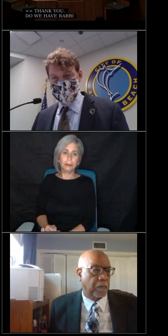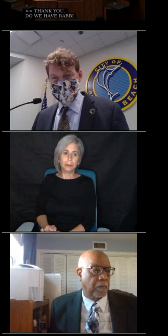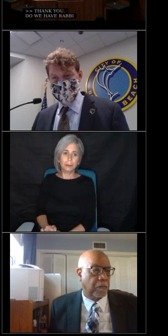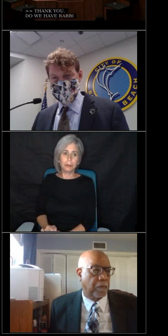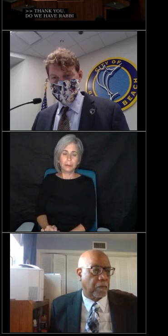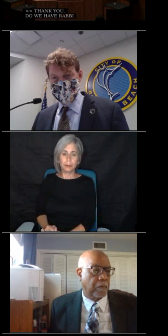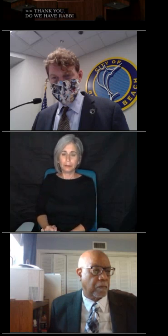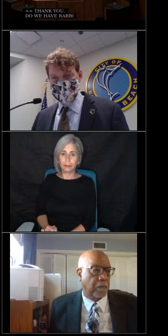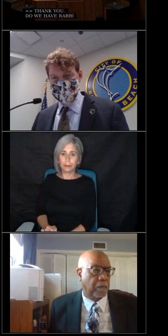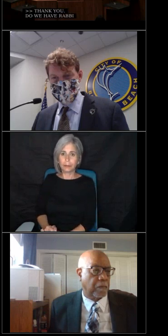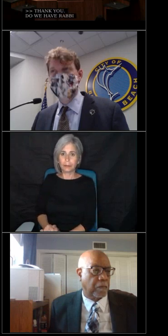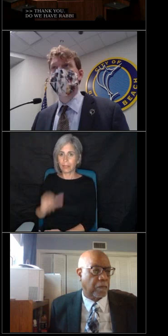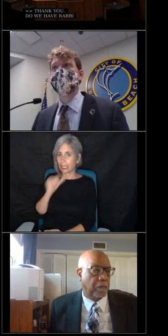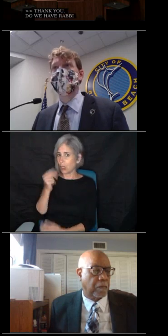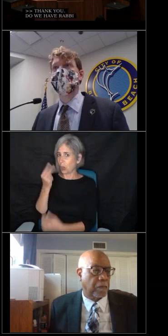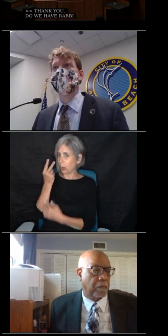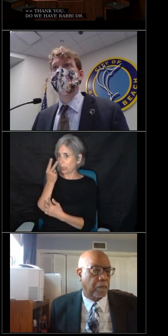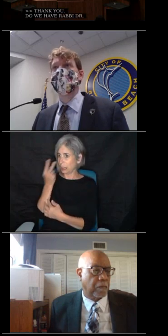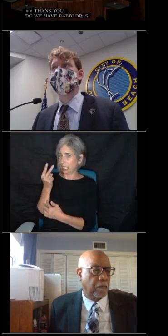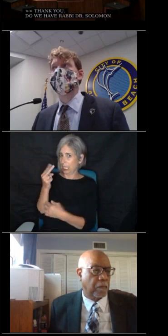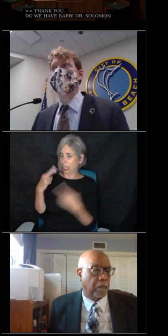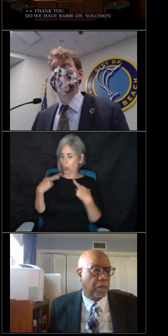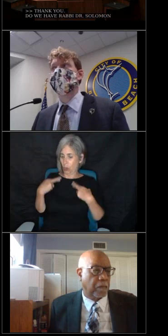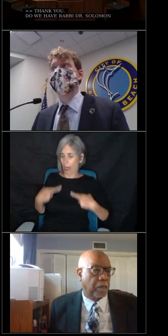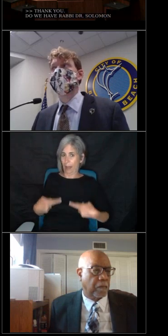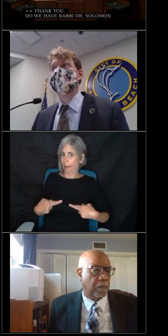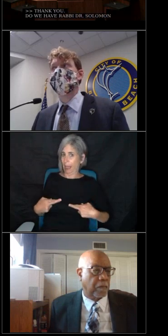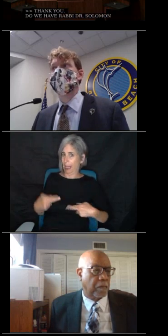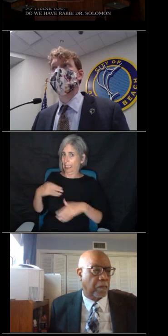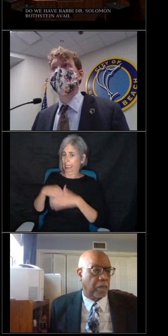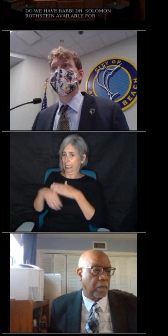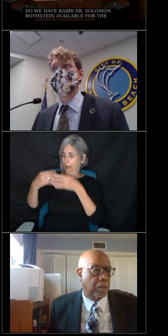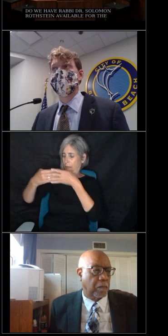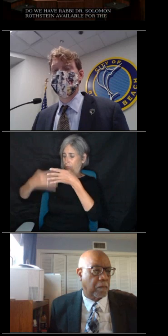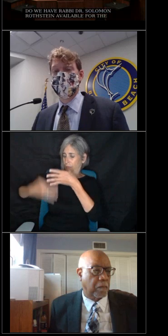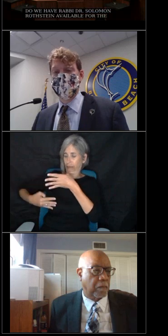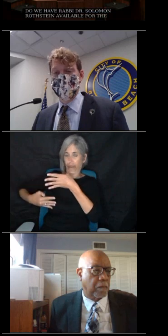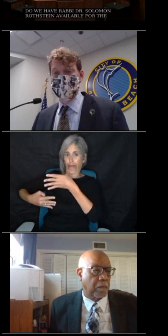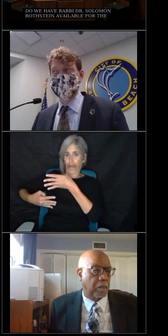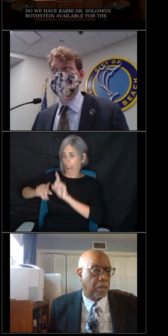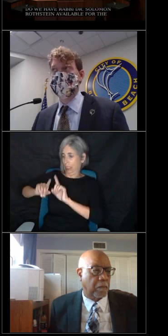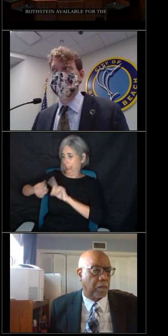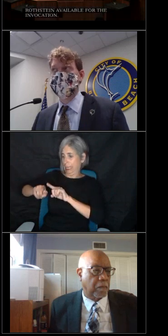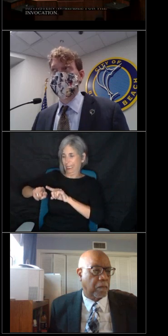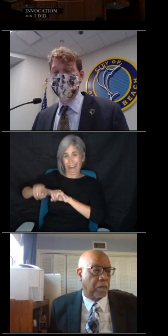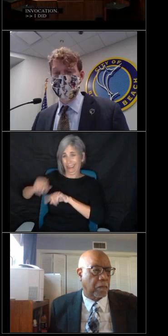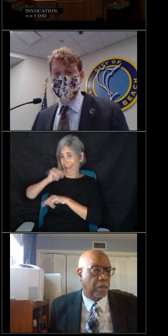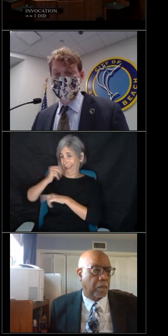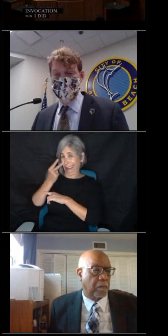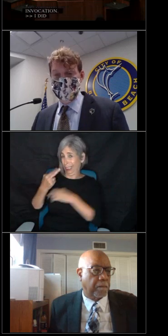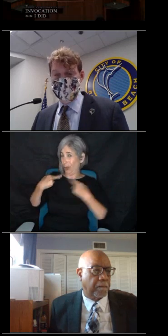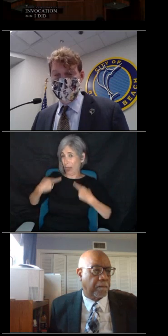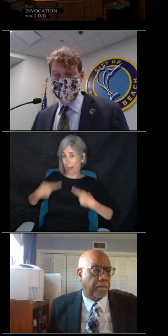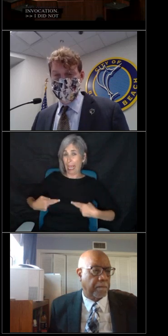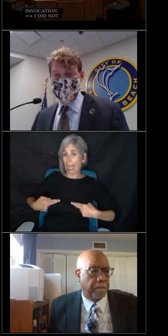Mayor Grant, I did not see him a few minutes ago in the attendees list.